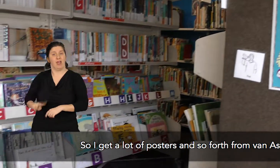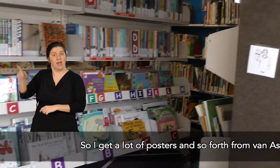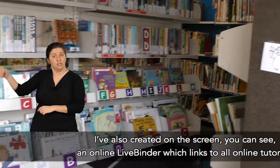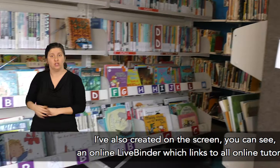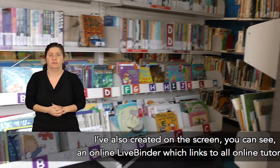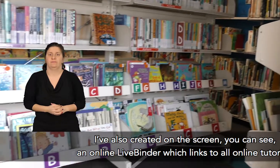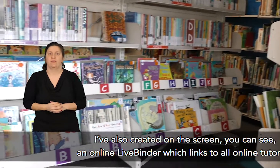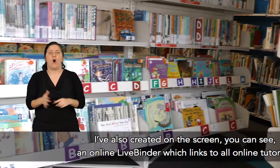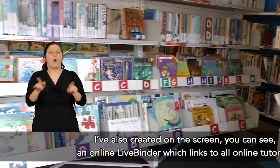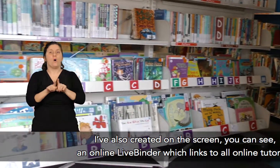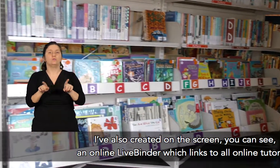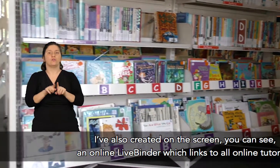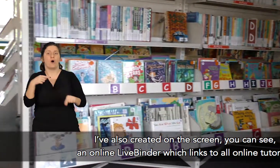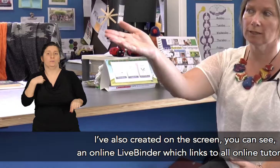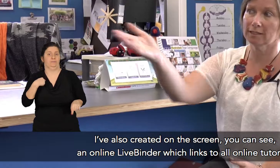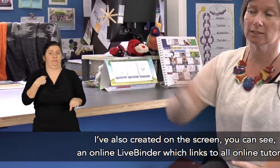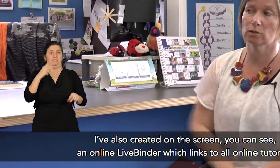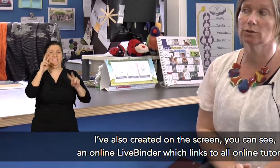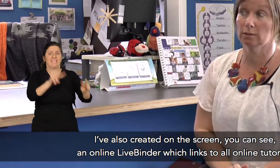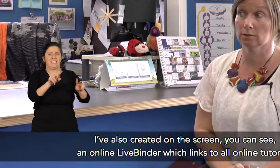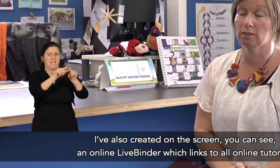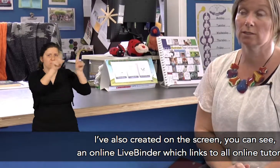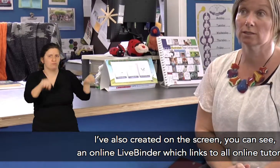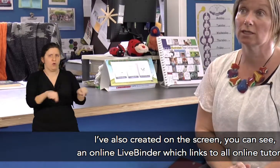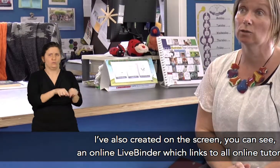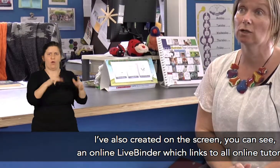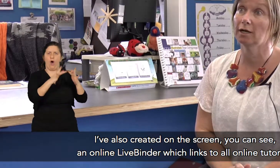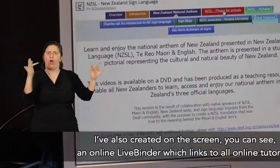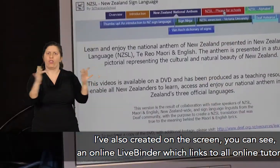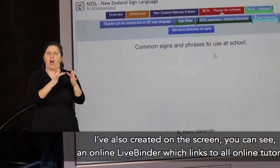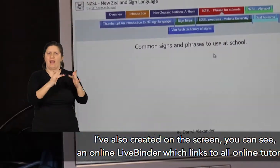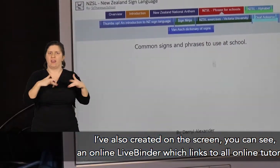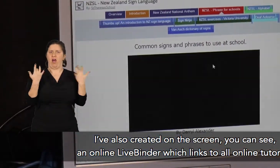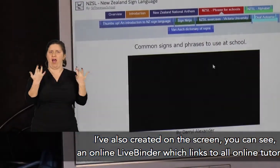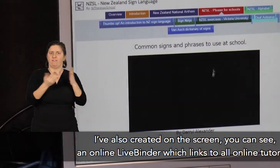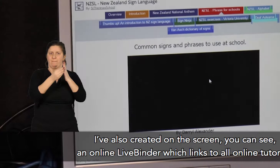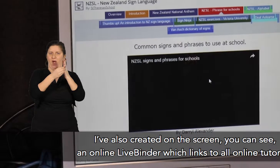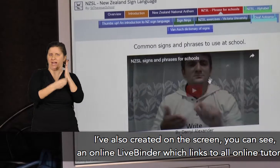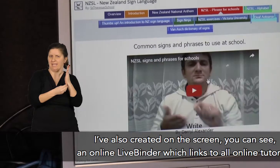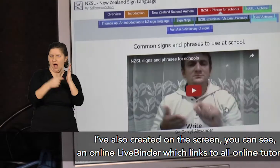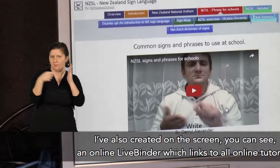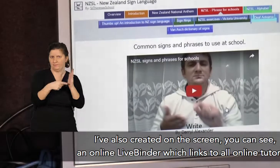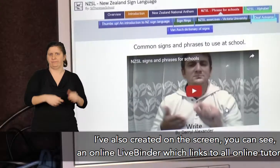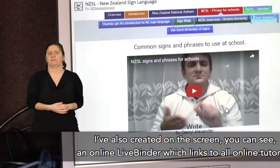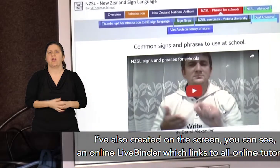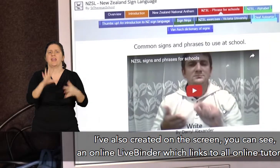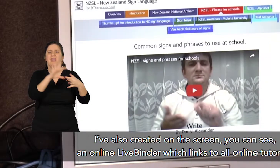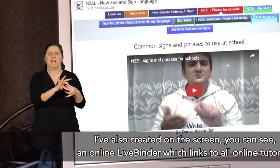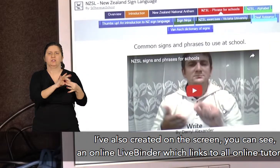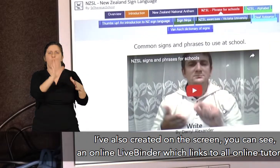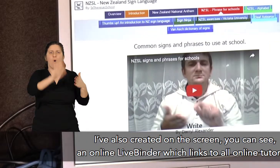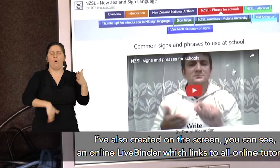Asch, and I've also created on the screen, you can see an online live binder which links to